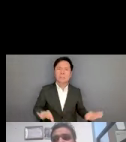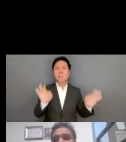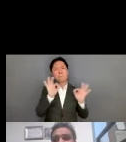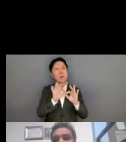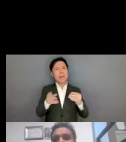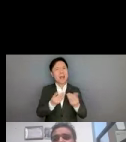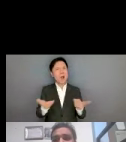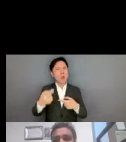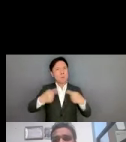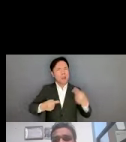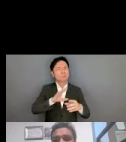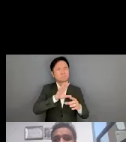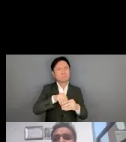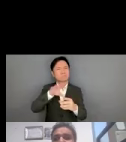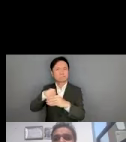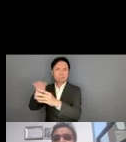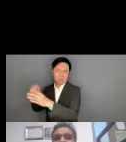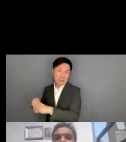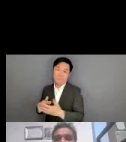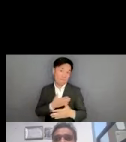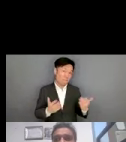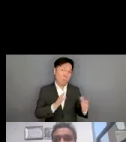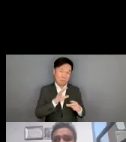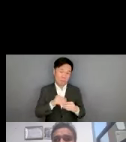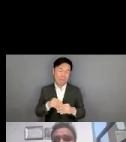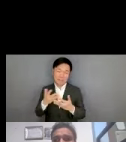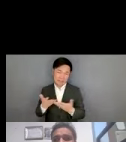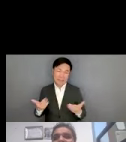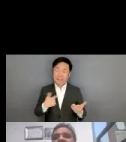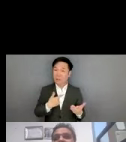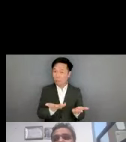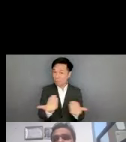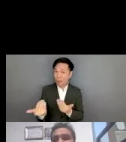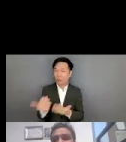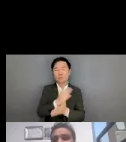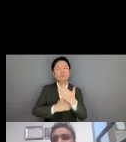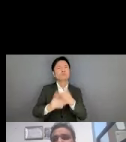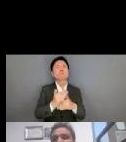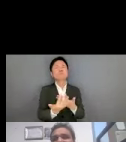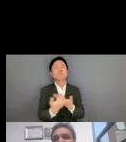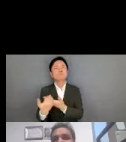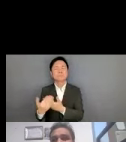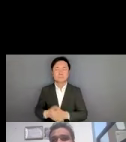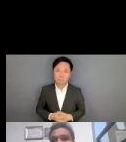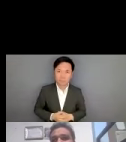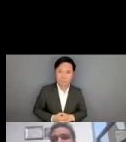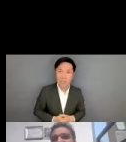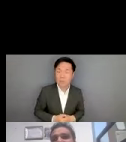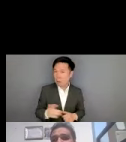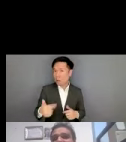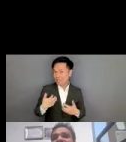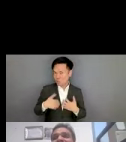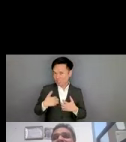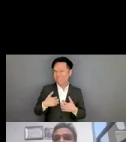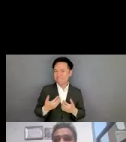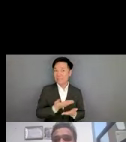participation, including right to participate into the public life for young people with disabilities. And we found interesting that the